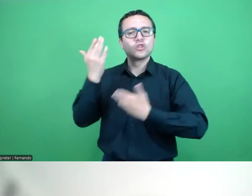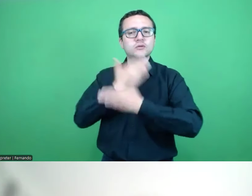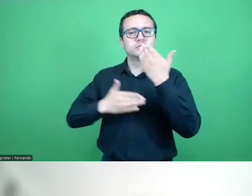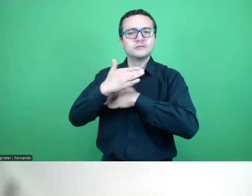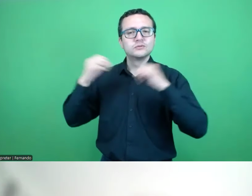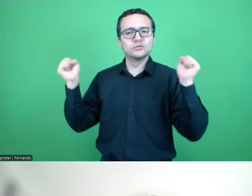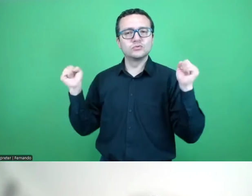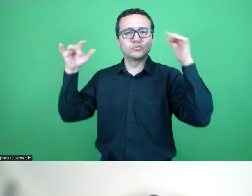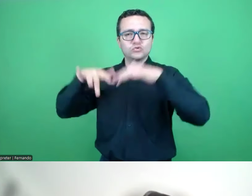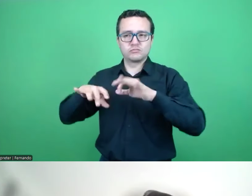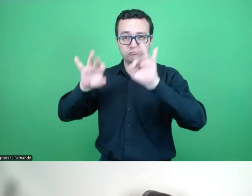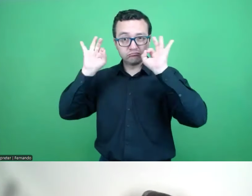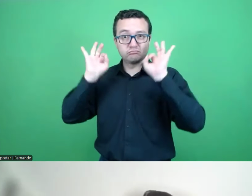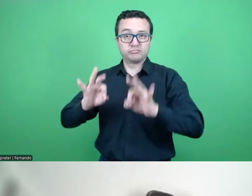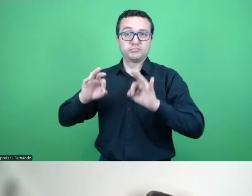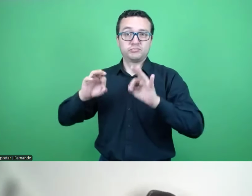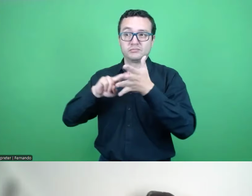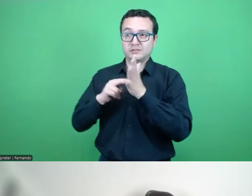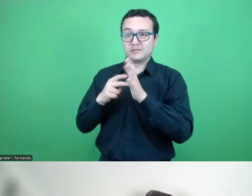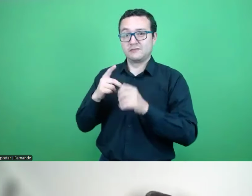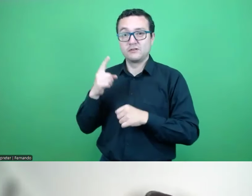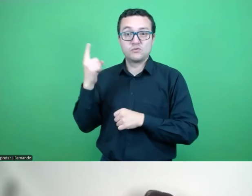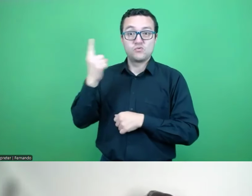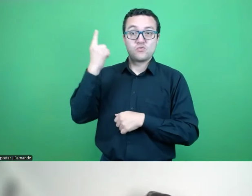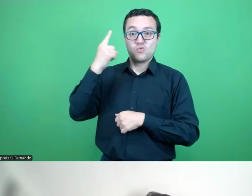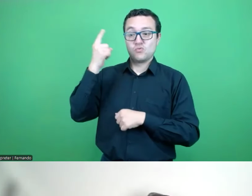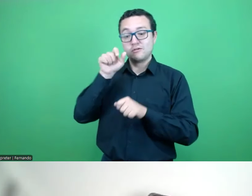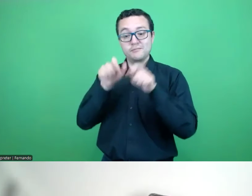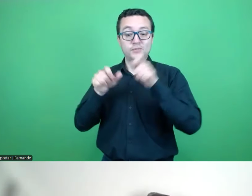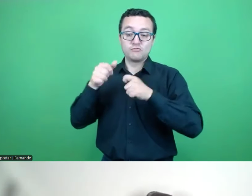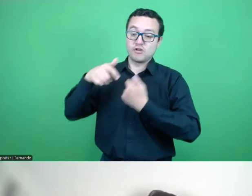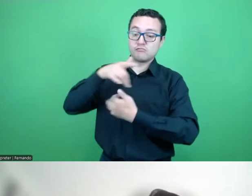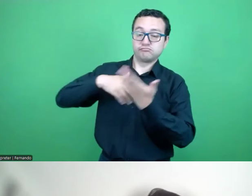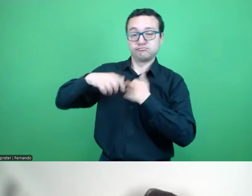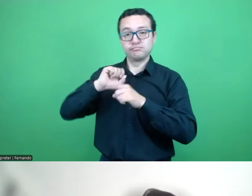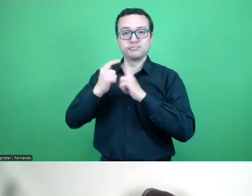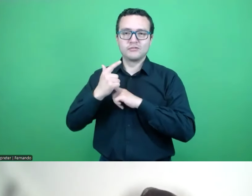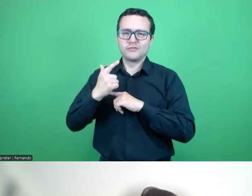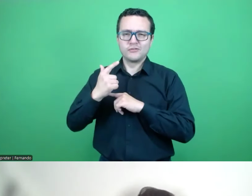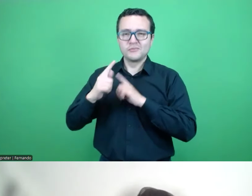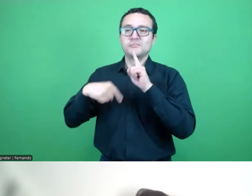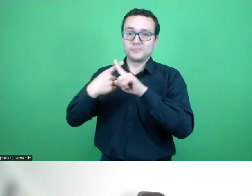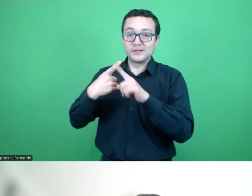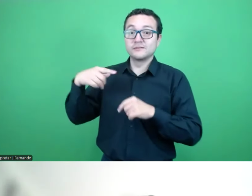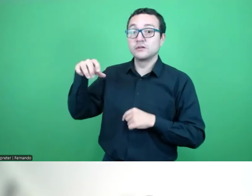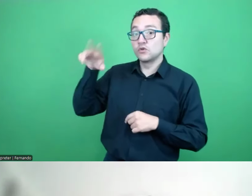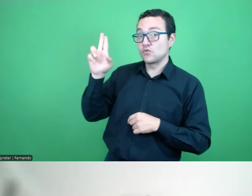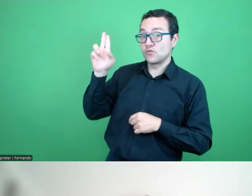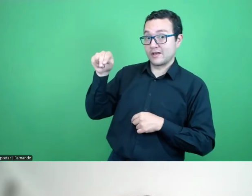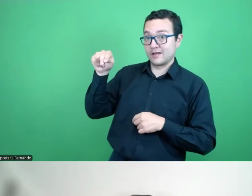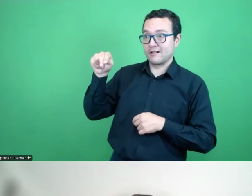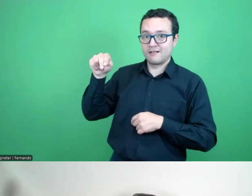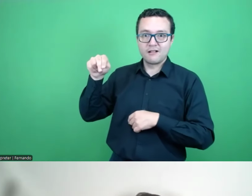rather a space for global leaders, UN agencies, and a lot of different actors to come together. We